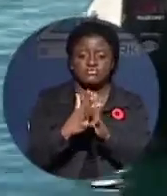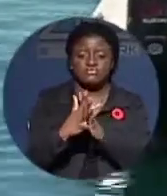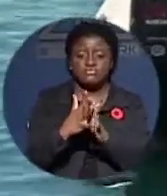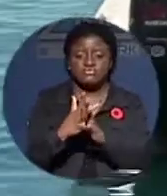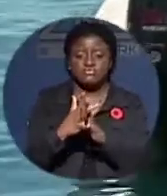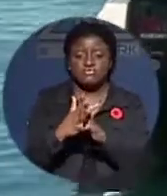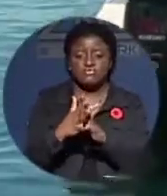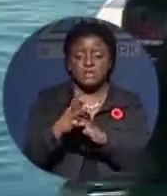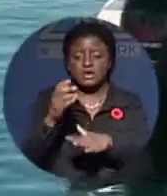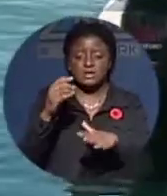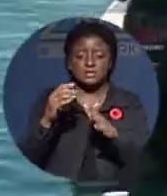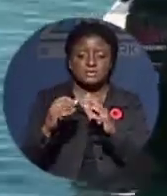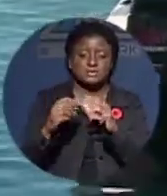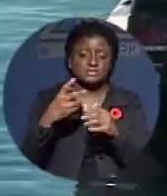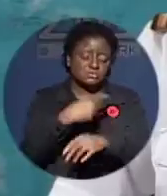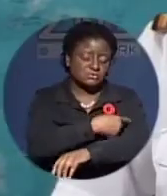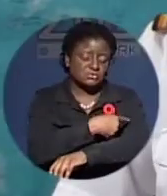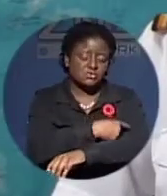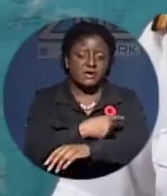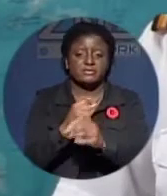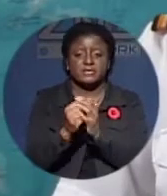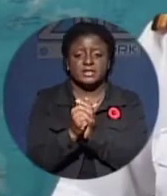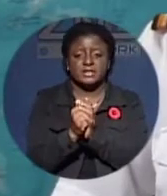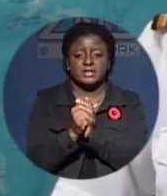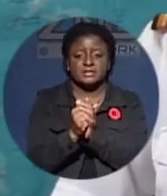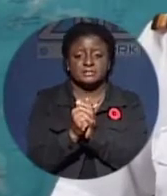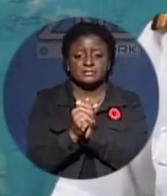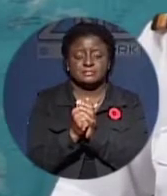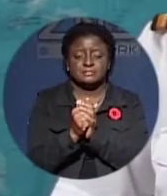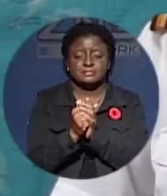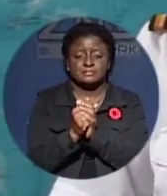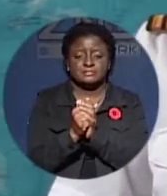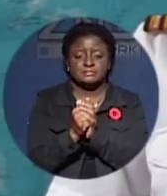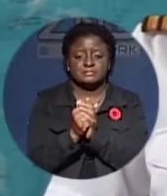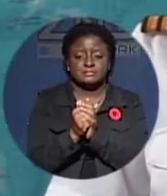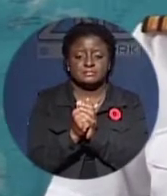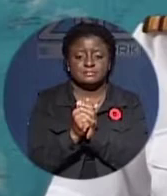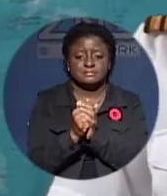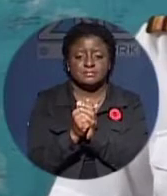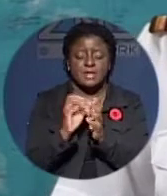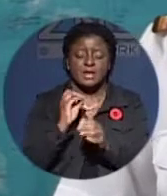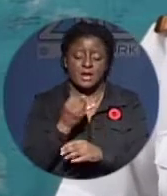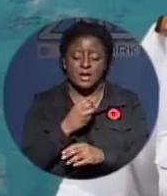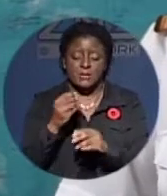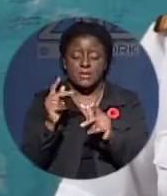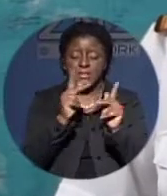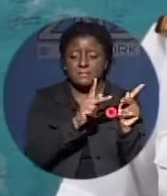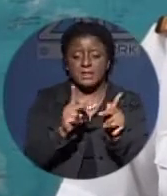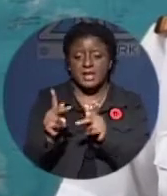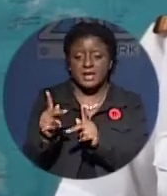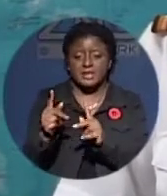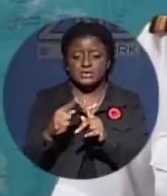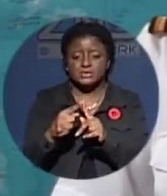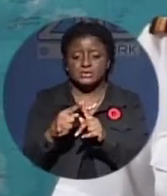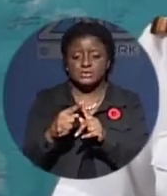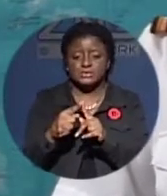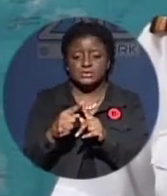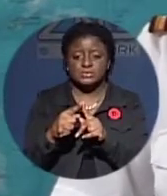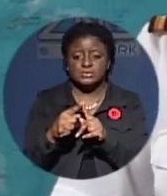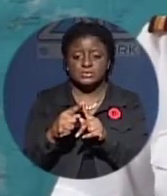Our plan, therefore, is to position ourselves at strategic